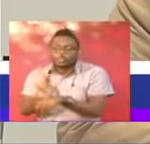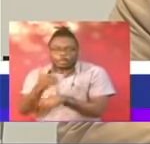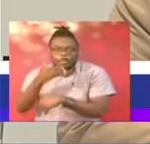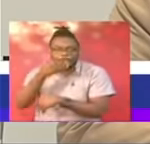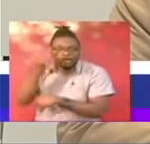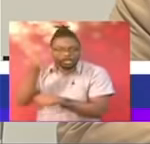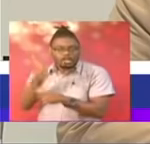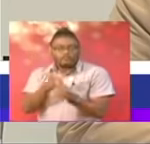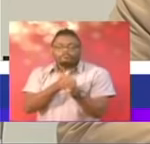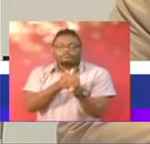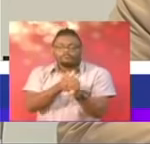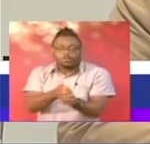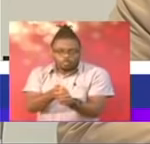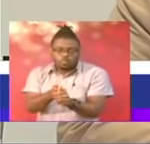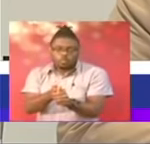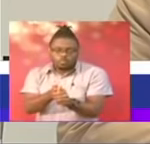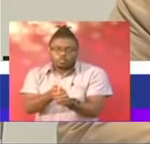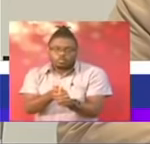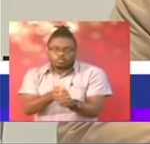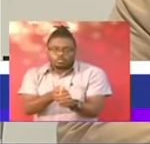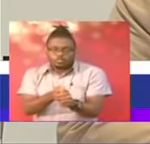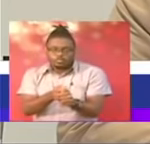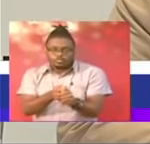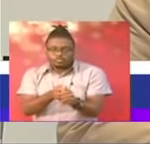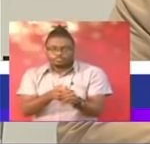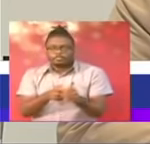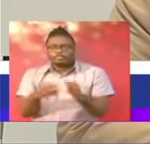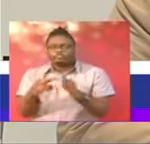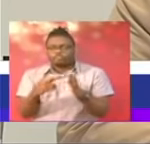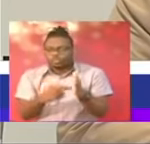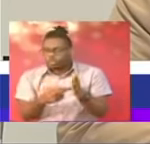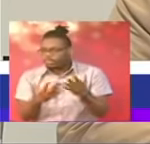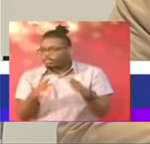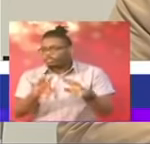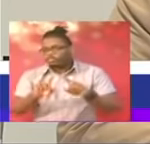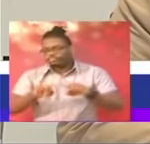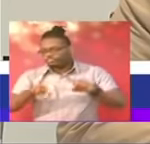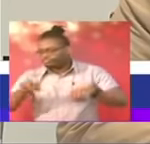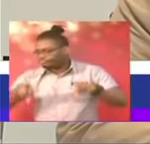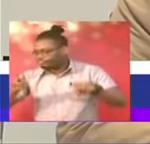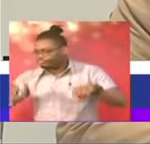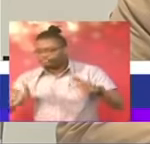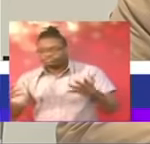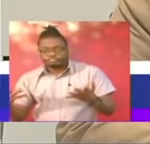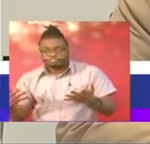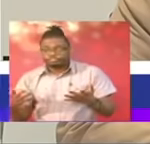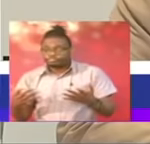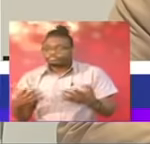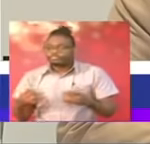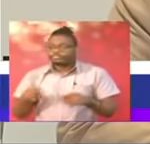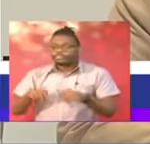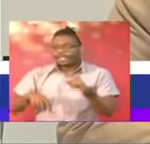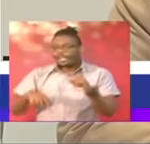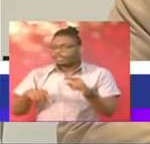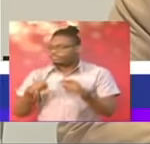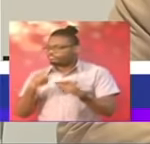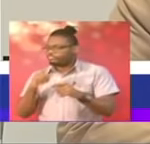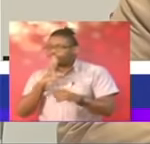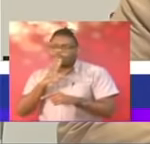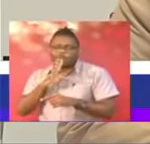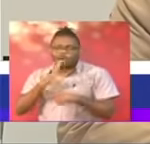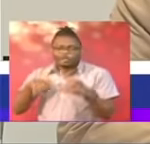health ability. So that is happening, and it will take a little more time before we can speak really about rates of success, given the fact that